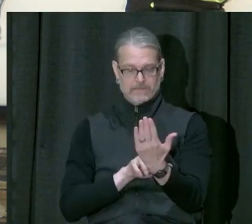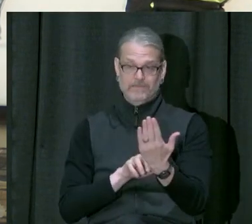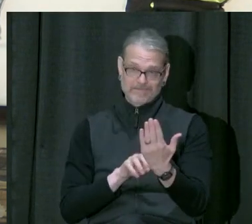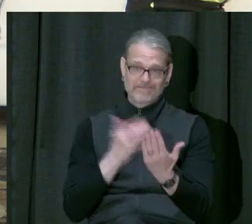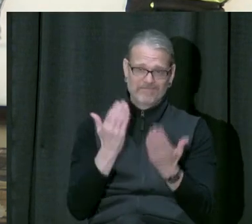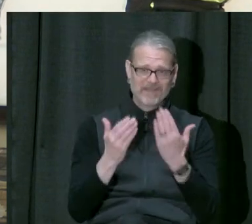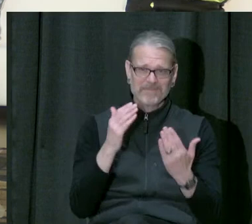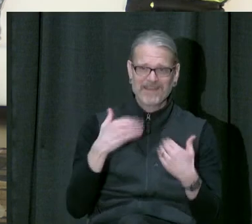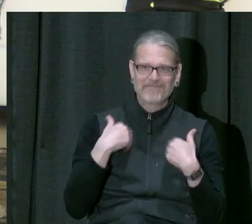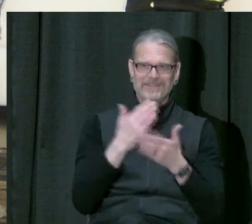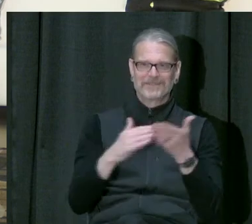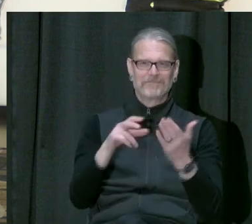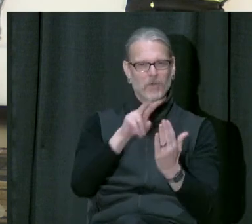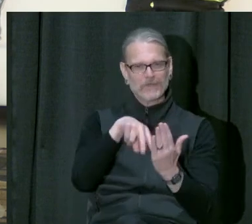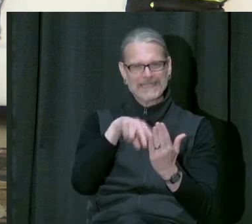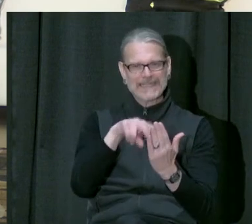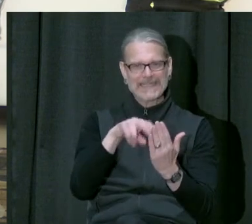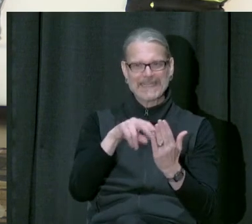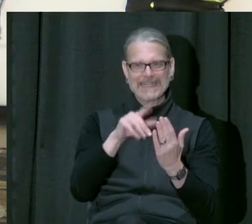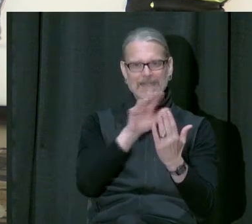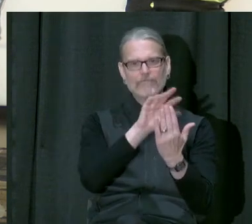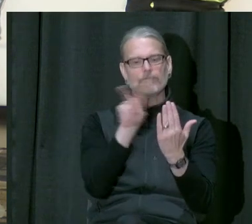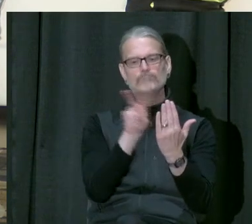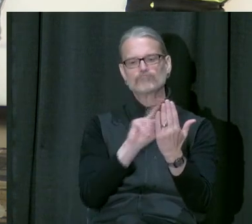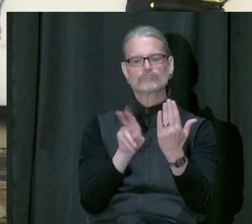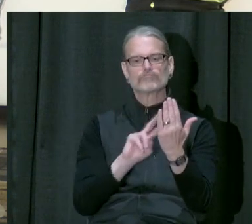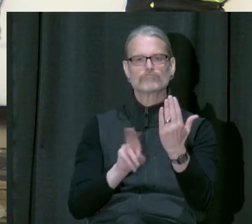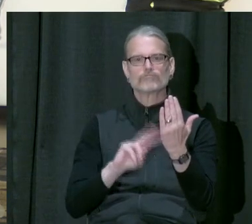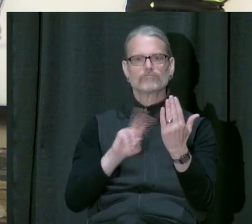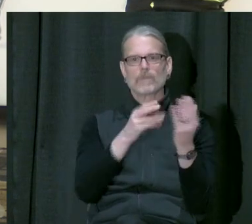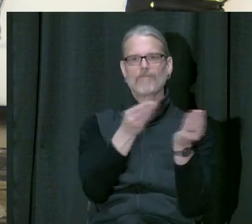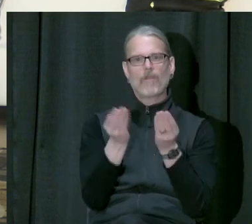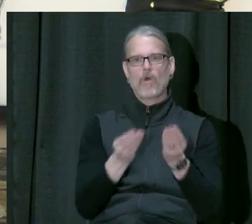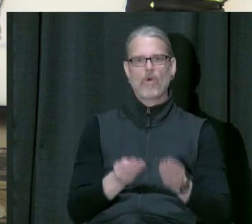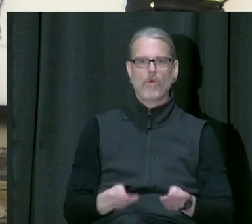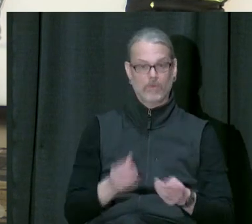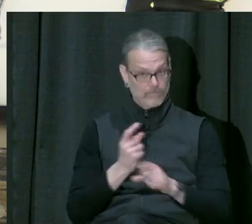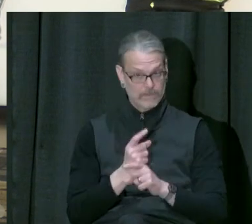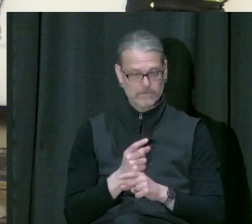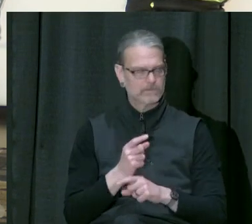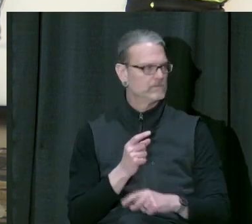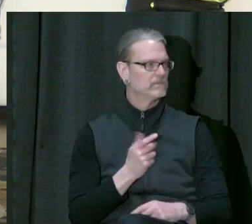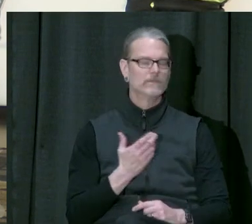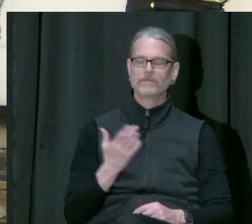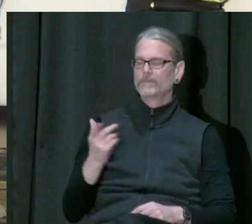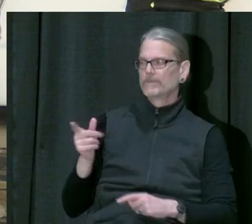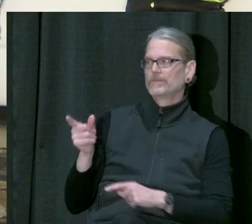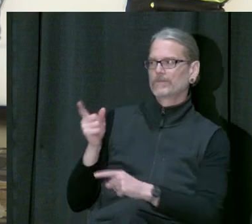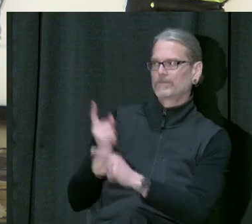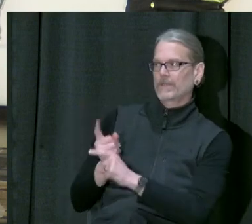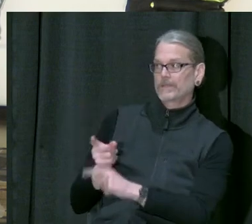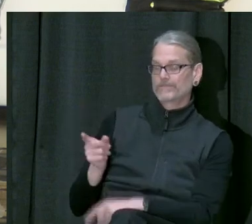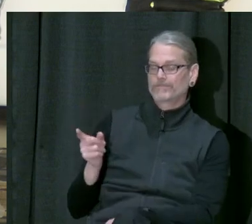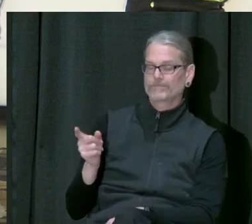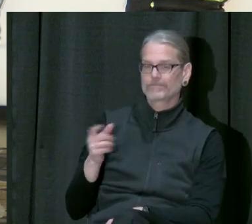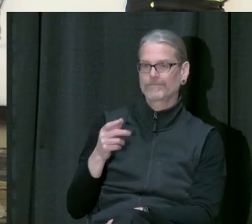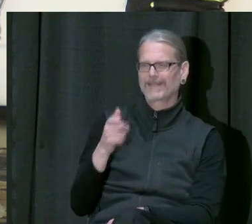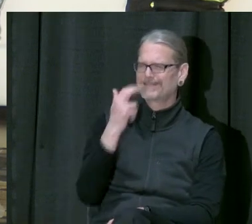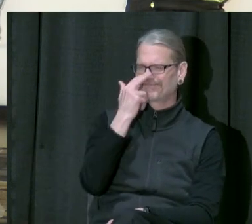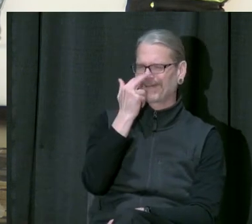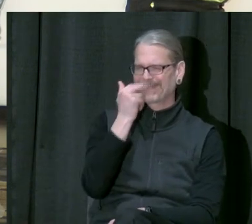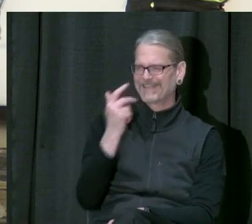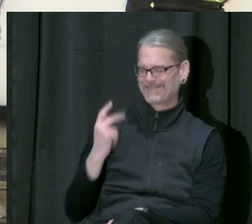some reading issues, right? Reading flow and things like that would be accurate, Chad? Oh, absolutely. And I mean, it's funny, as we